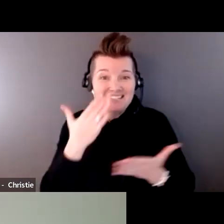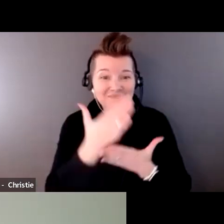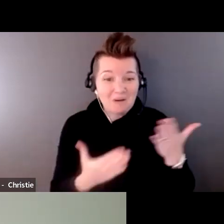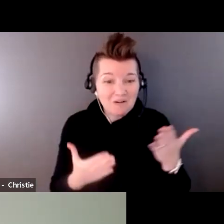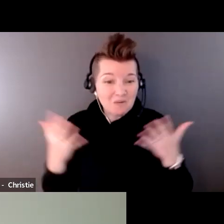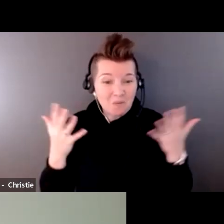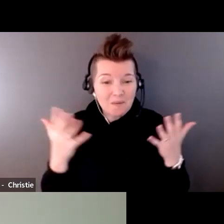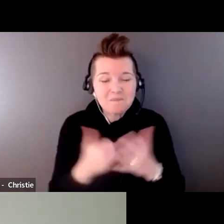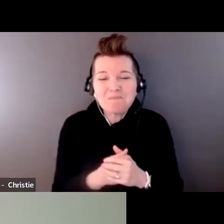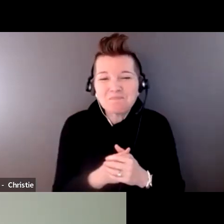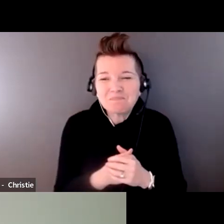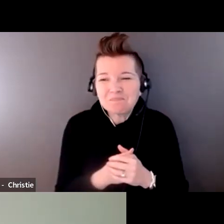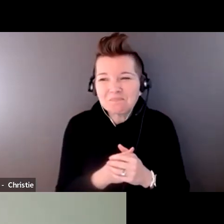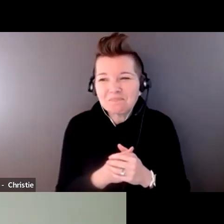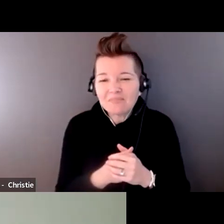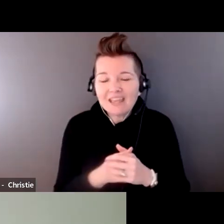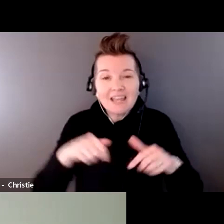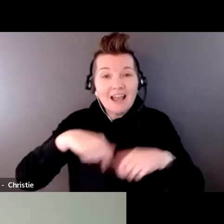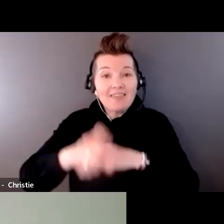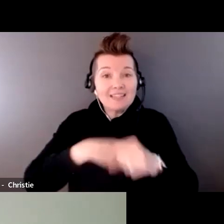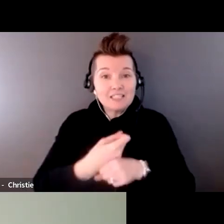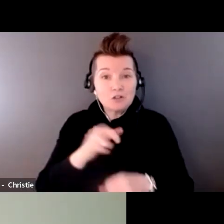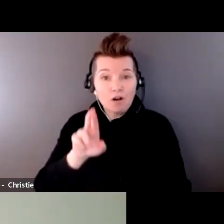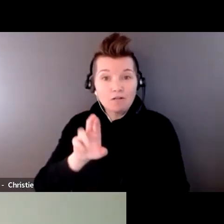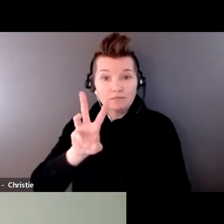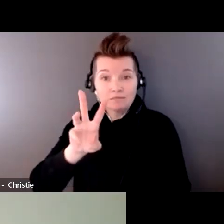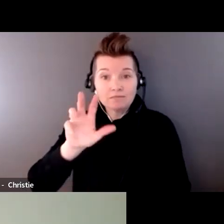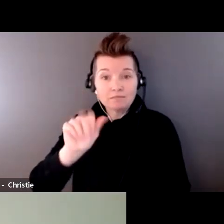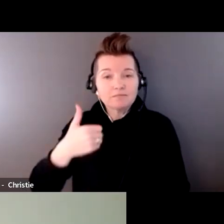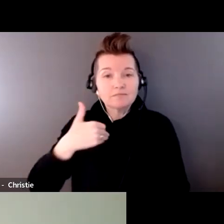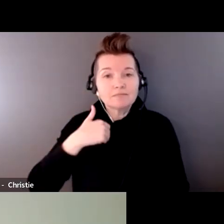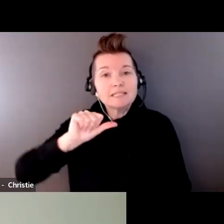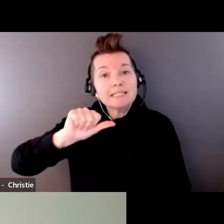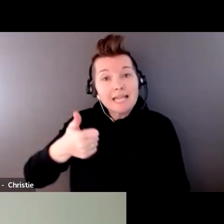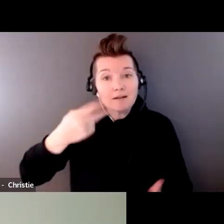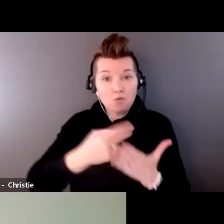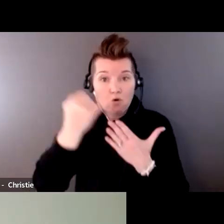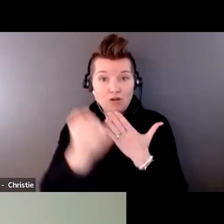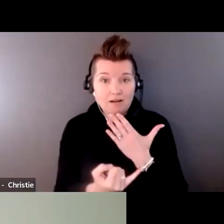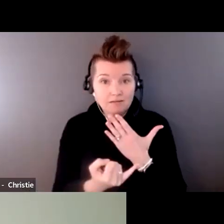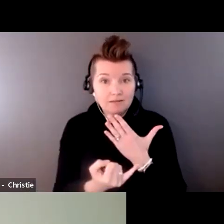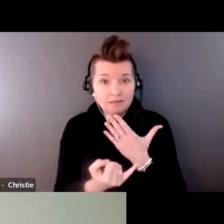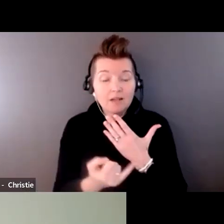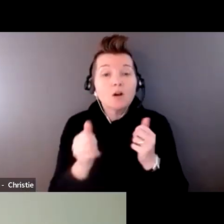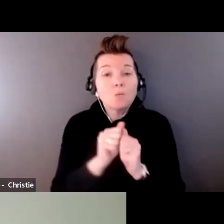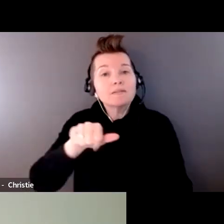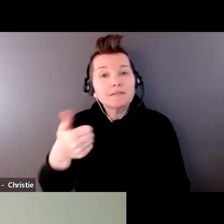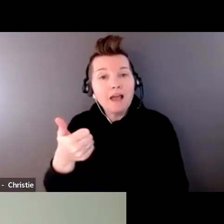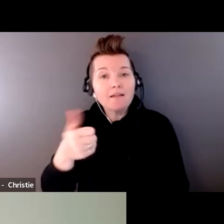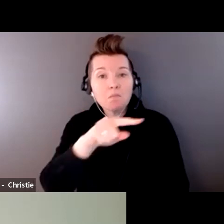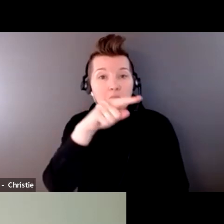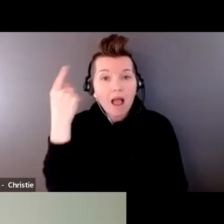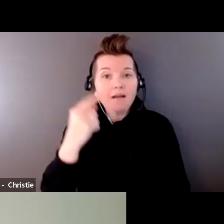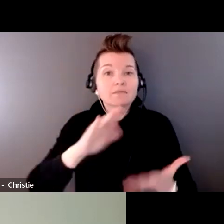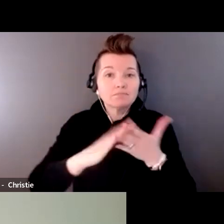year, RWA embarked on 10 youth employment pilot projects with 10 Black, Indigenous, and communities of